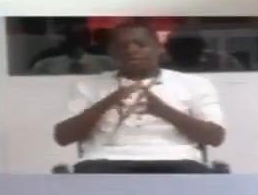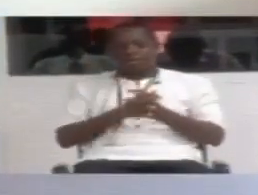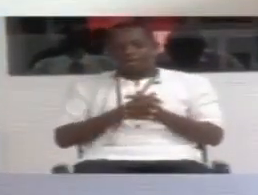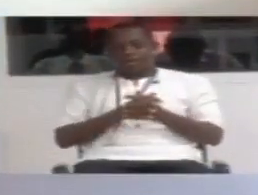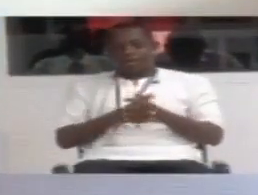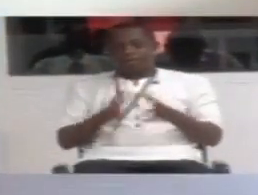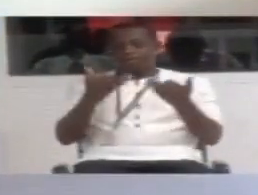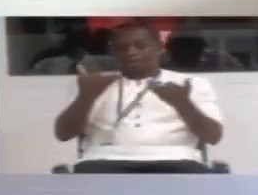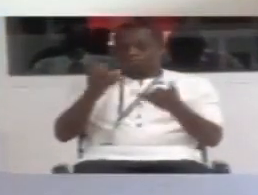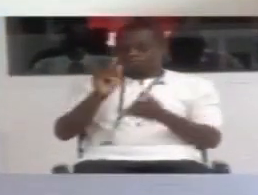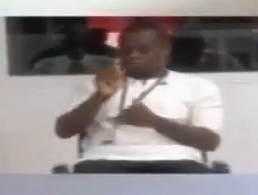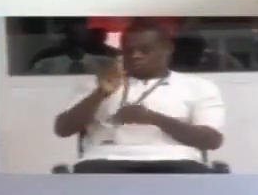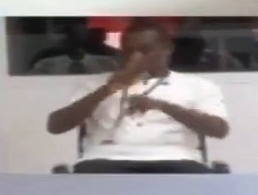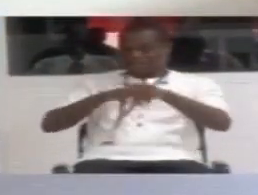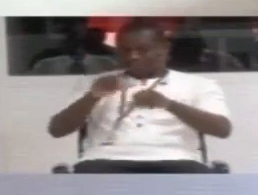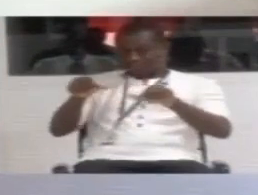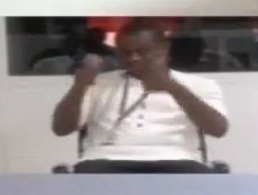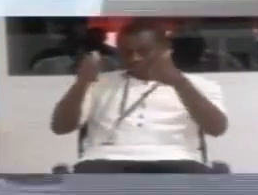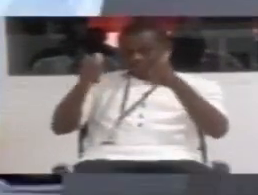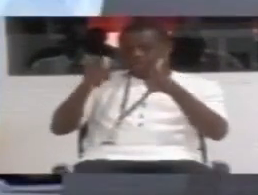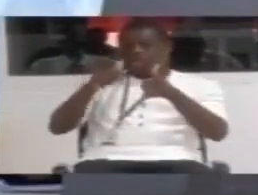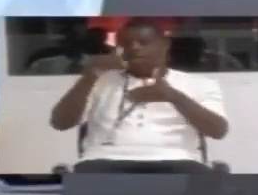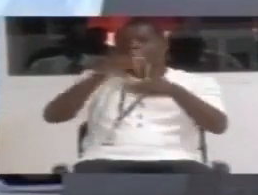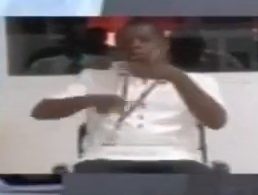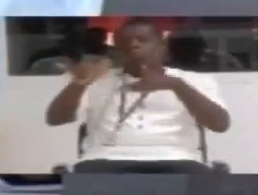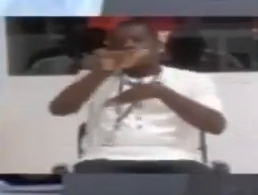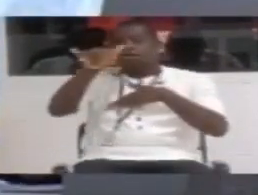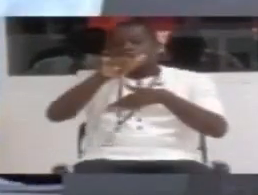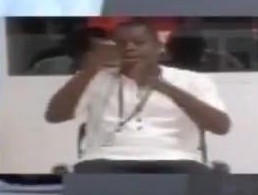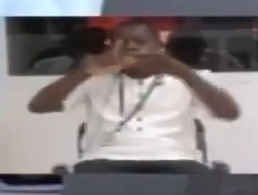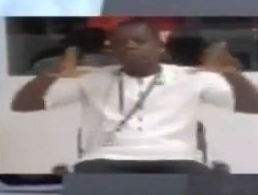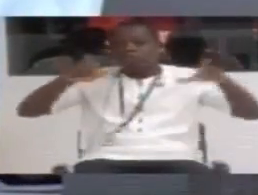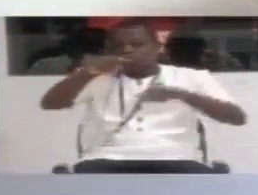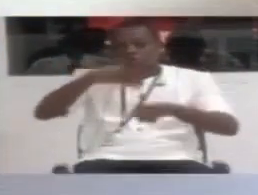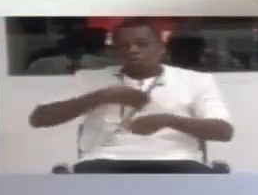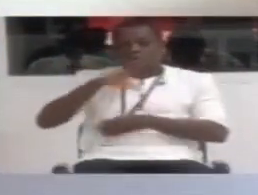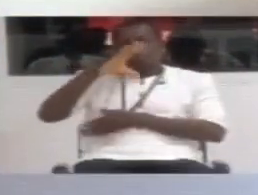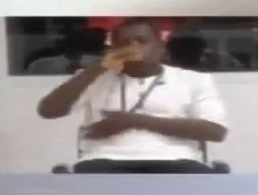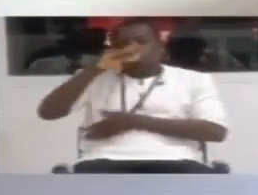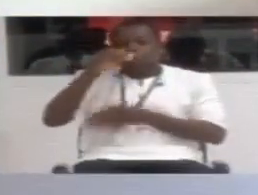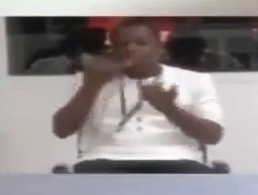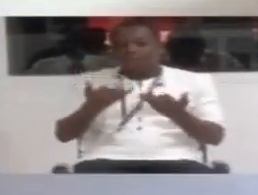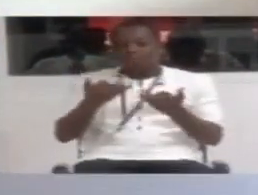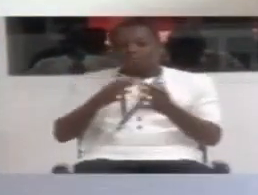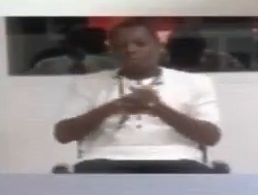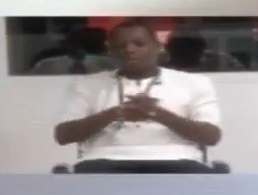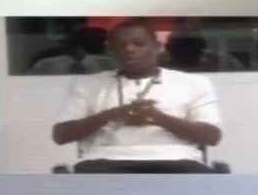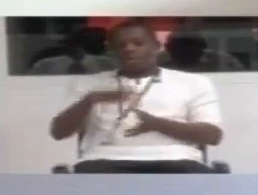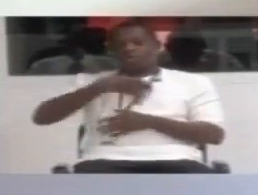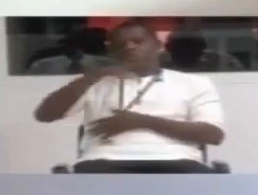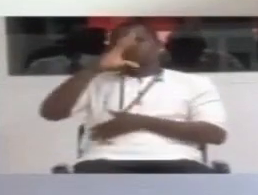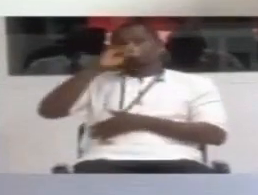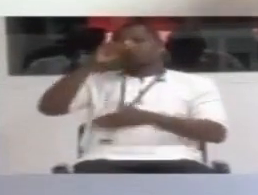As we are about to start, in which language would you want to speak in now? I'll speak in